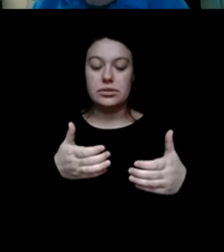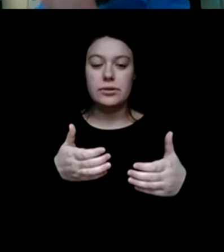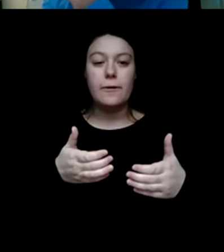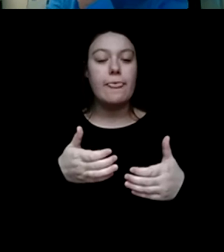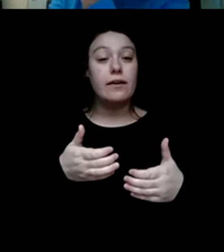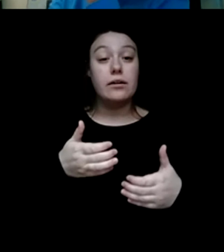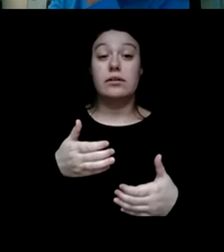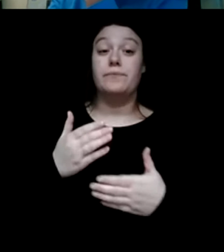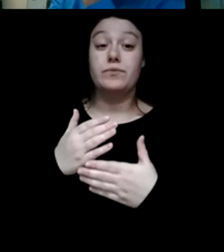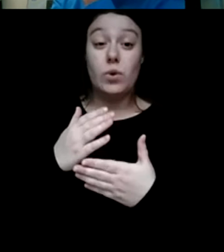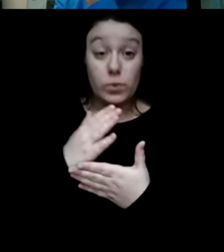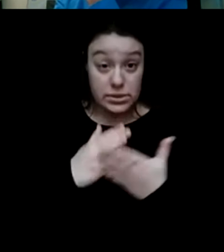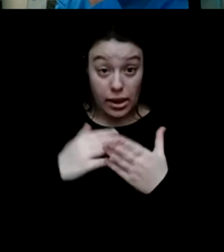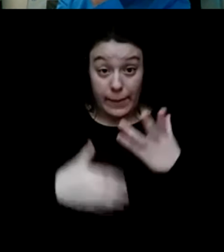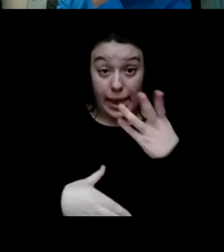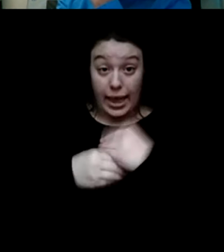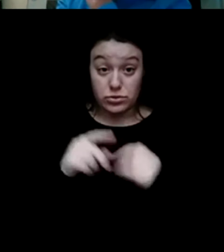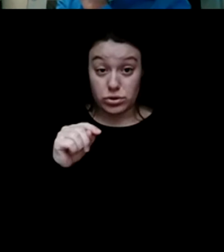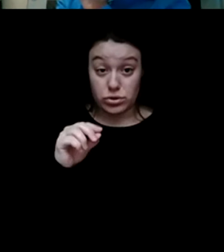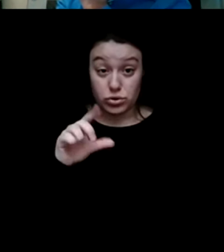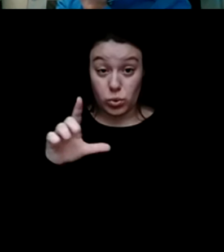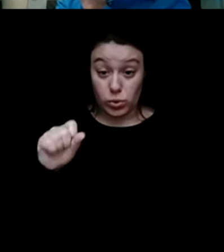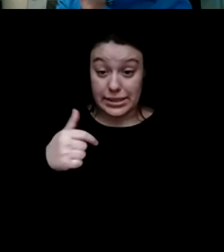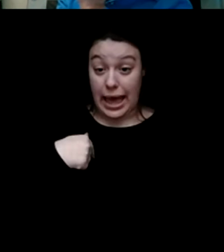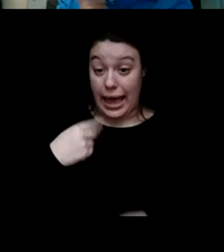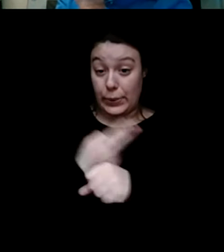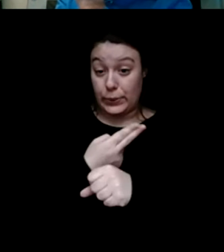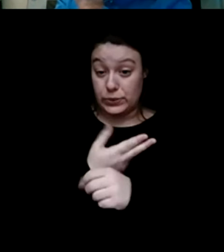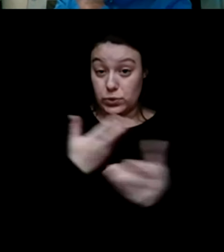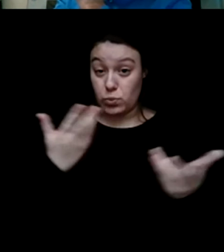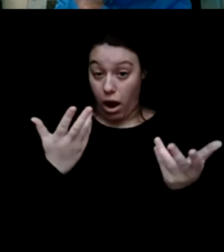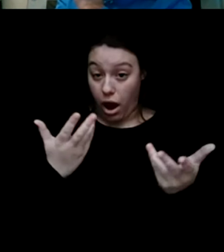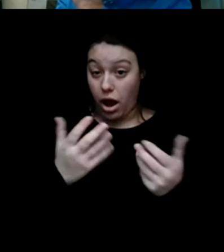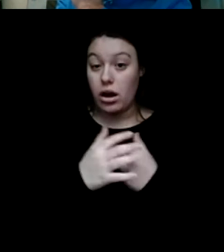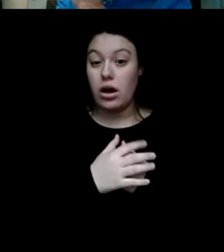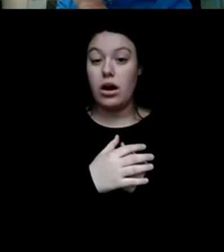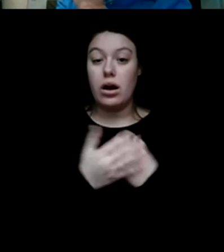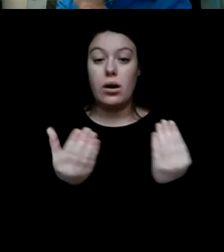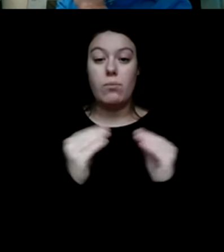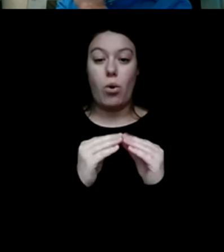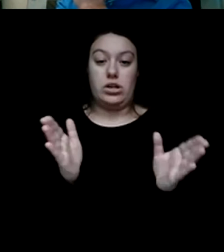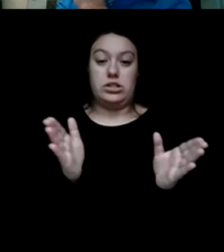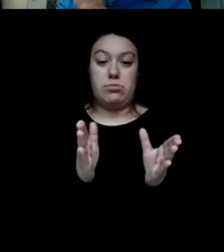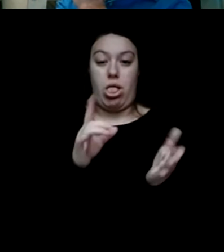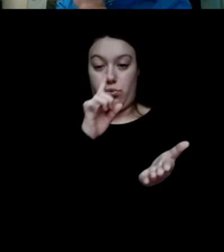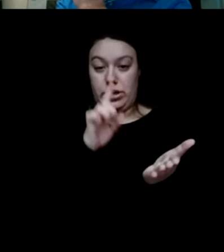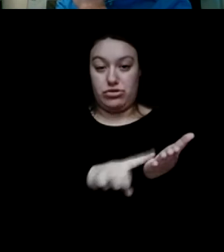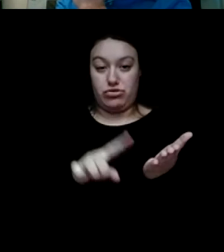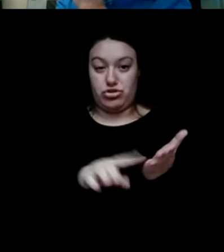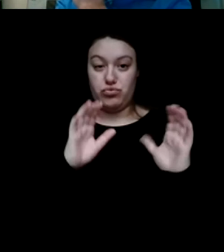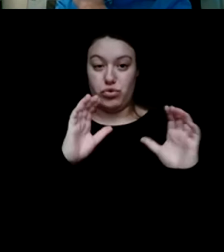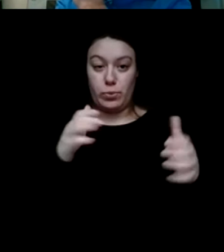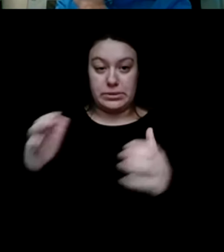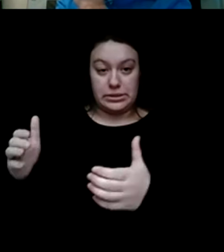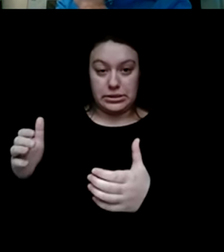to what we have here is I have smaller research groups within that. And so I break this up